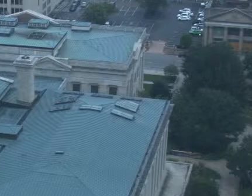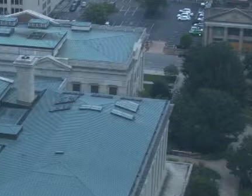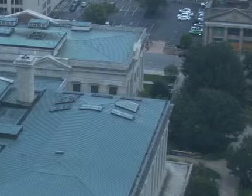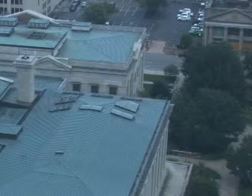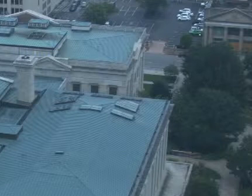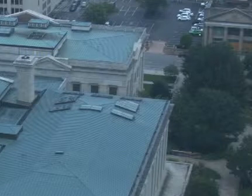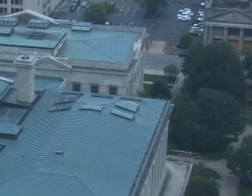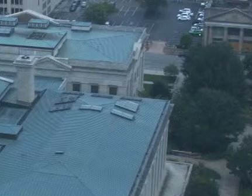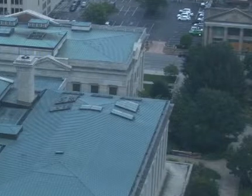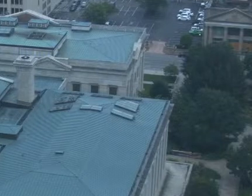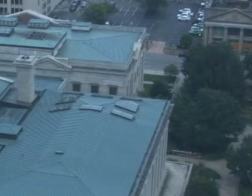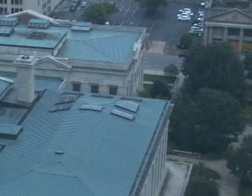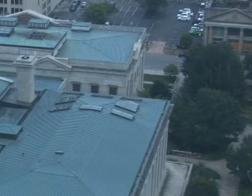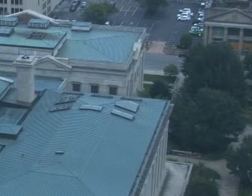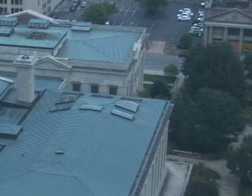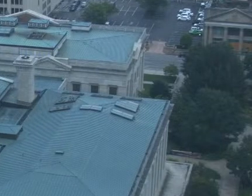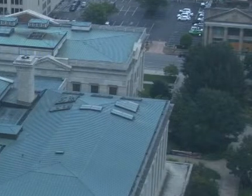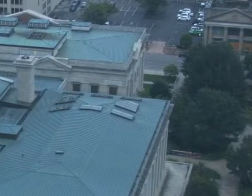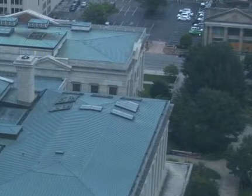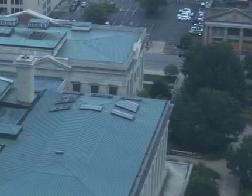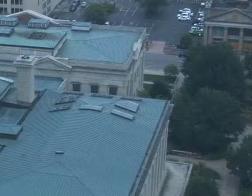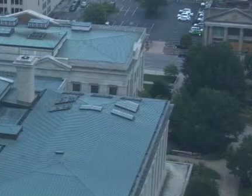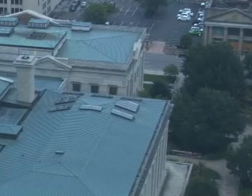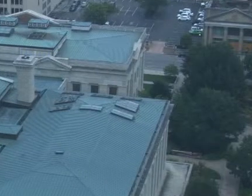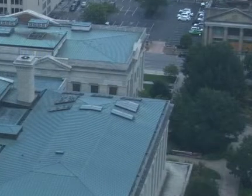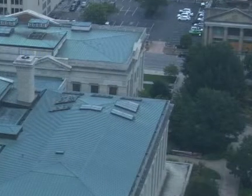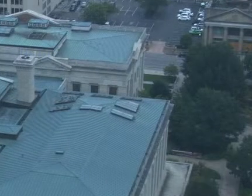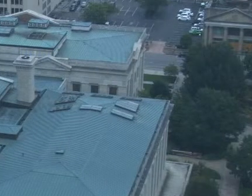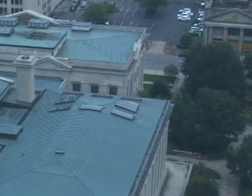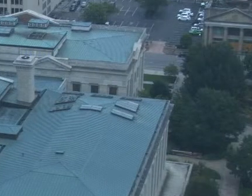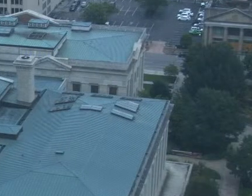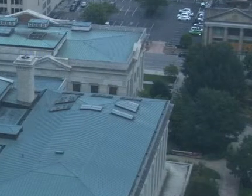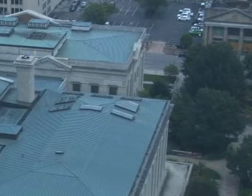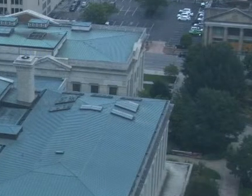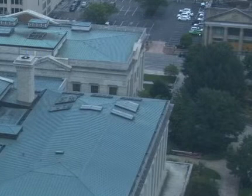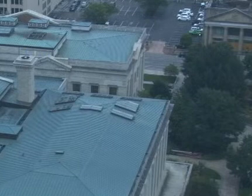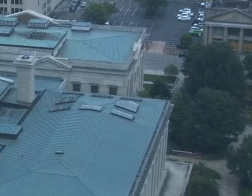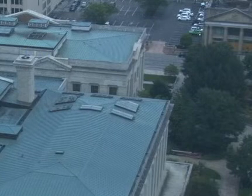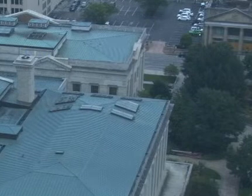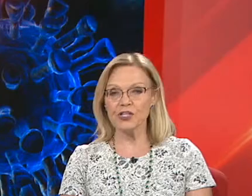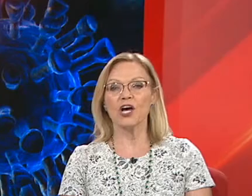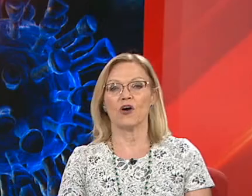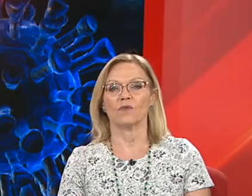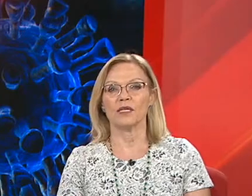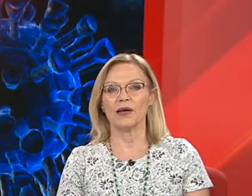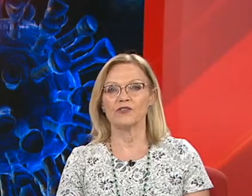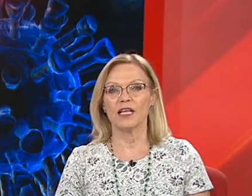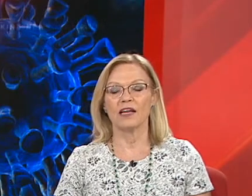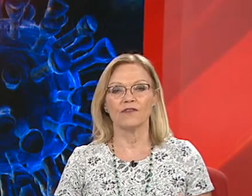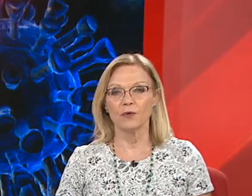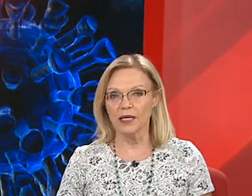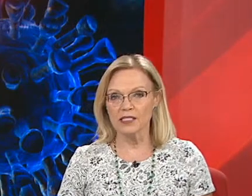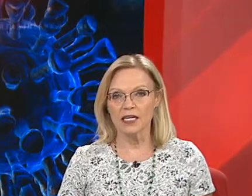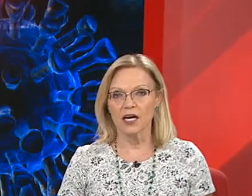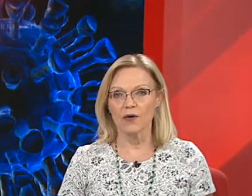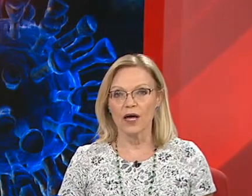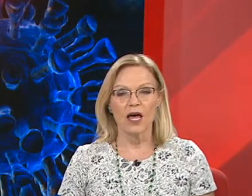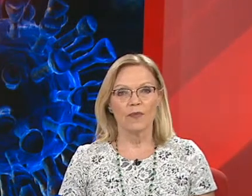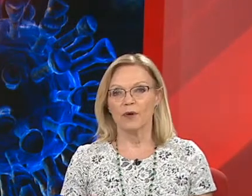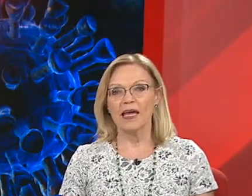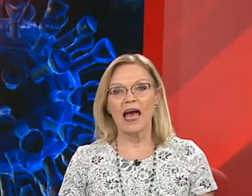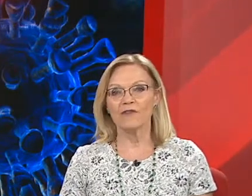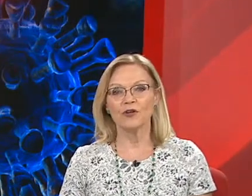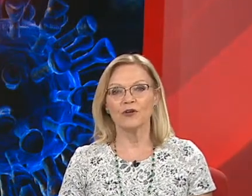to coronavirus, has also talked recently about increasing the testing in nursing homes. He mentioned that a few weeks